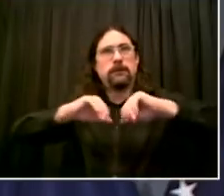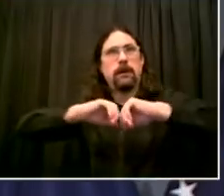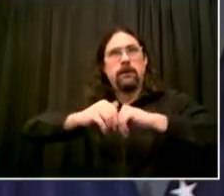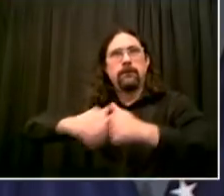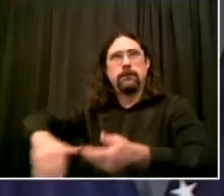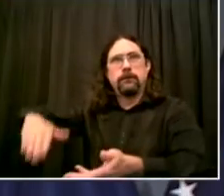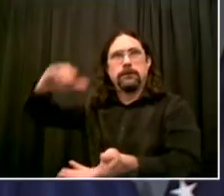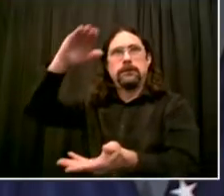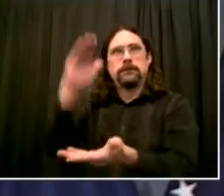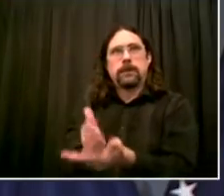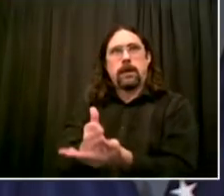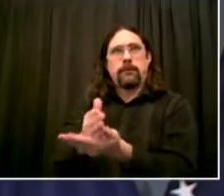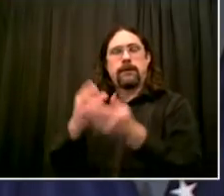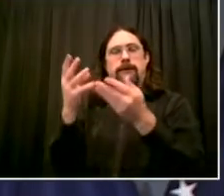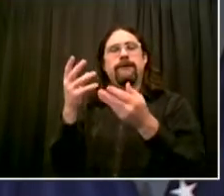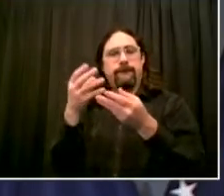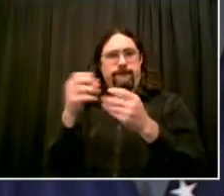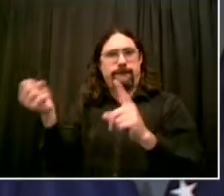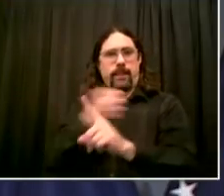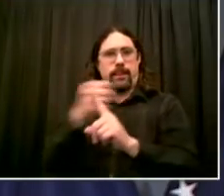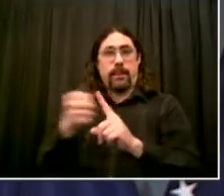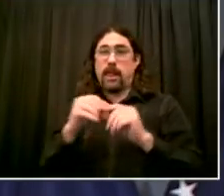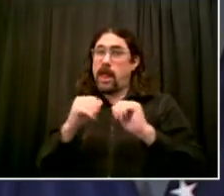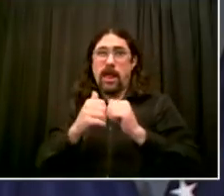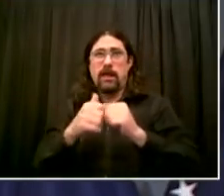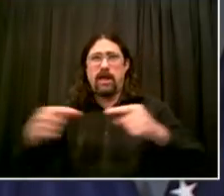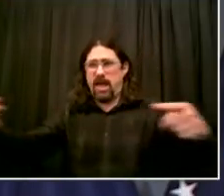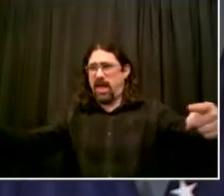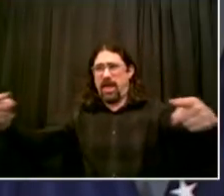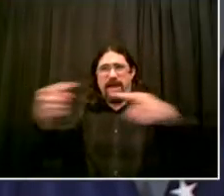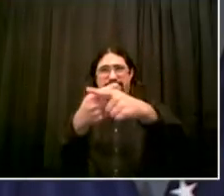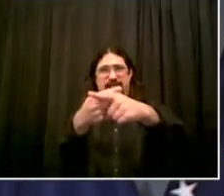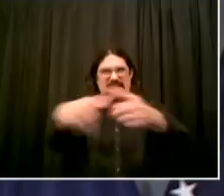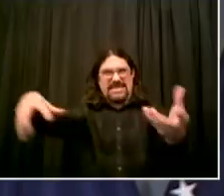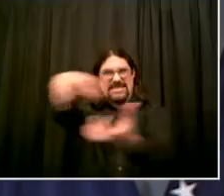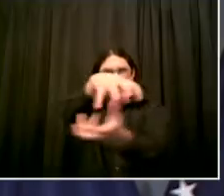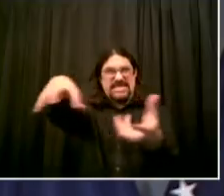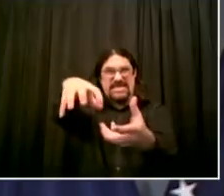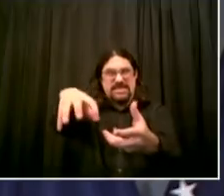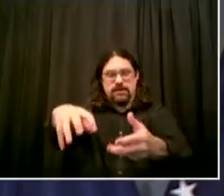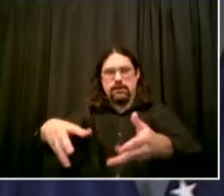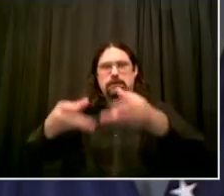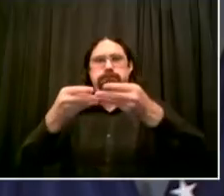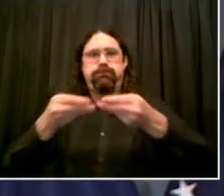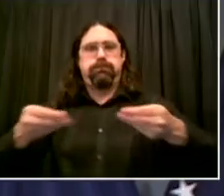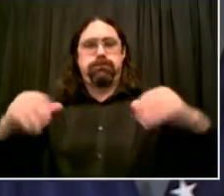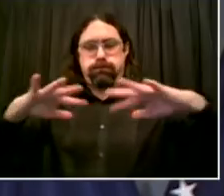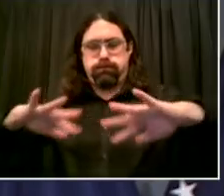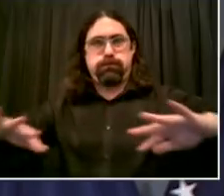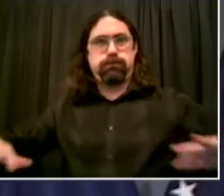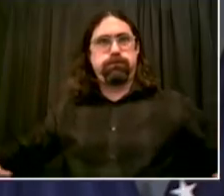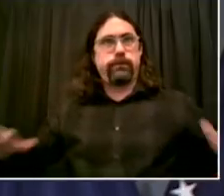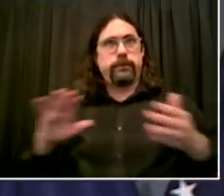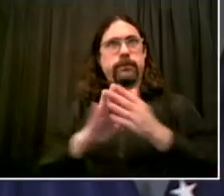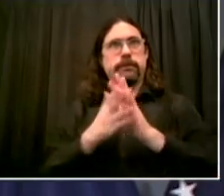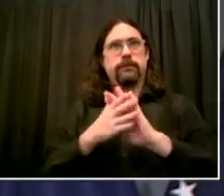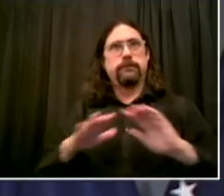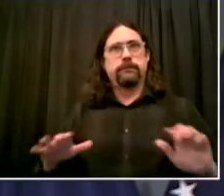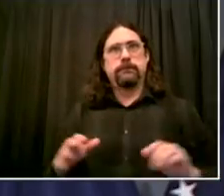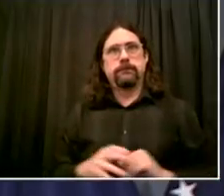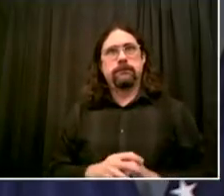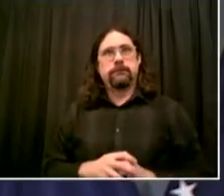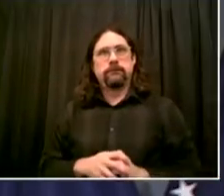to make sure that they do something different when the trauma that impacts them from generation to generation, from the violence, from